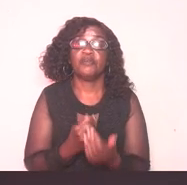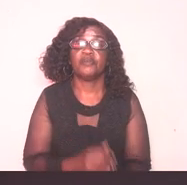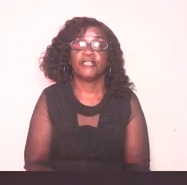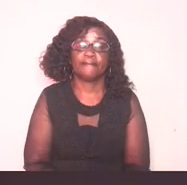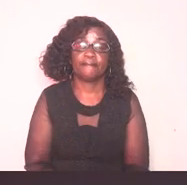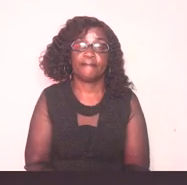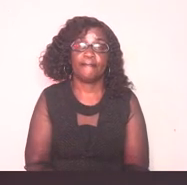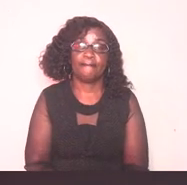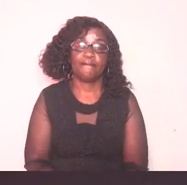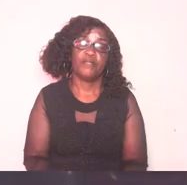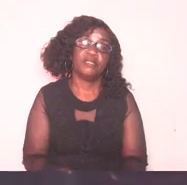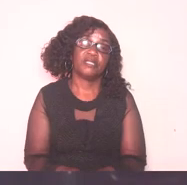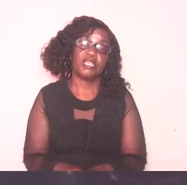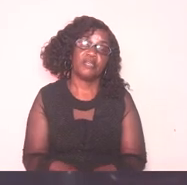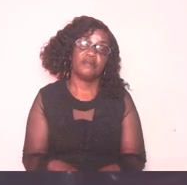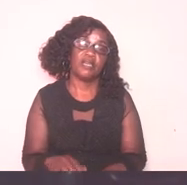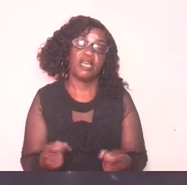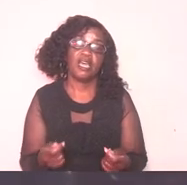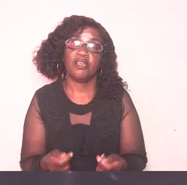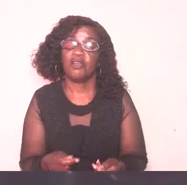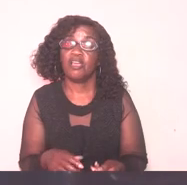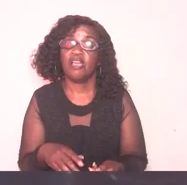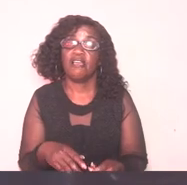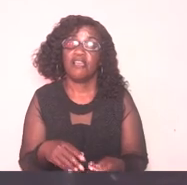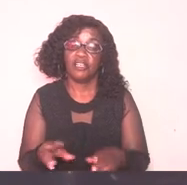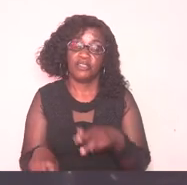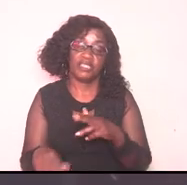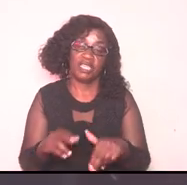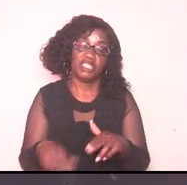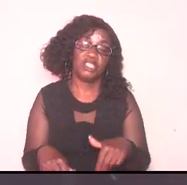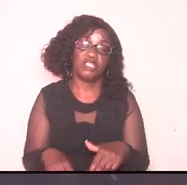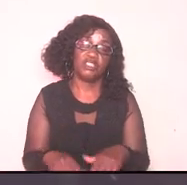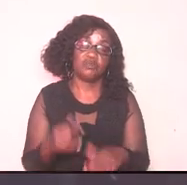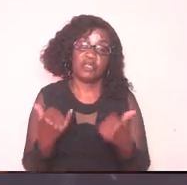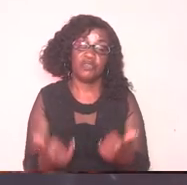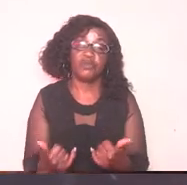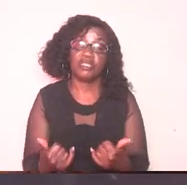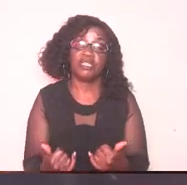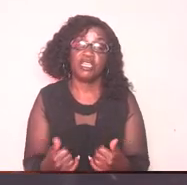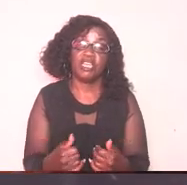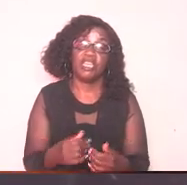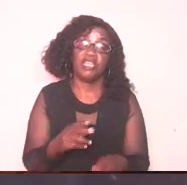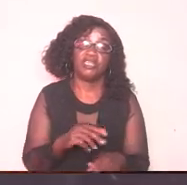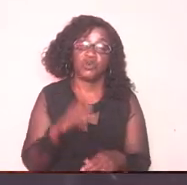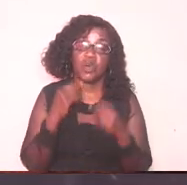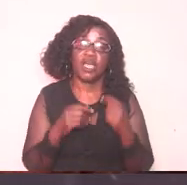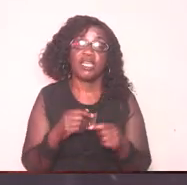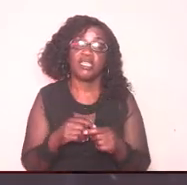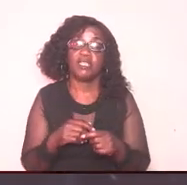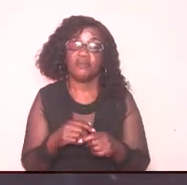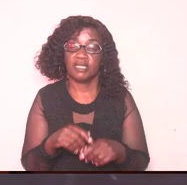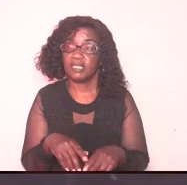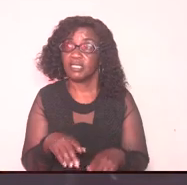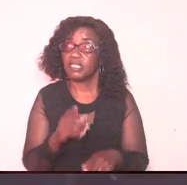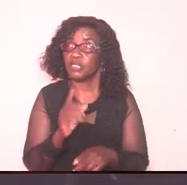legalities associated with consent are null and void. Now, research amongst the youth as reasons to abstain or to delay